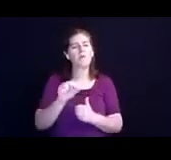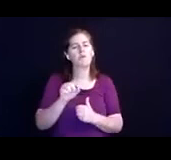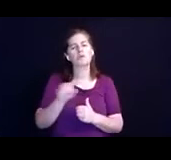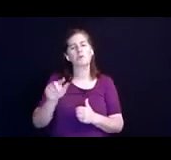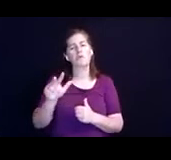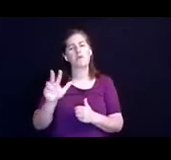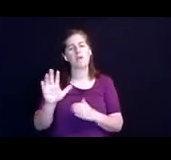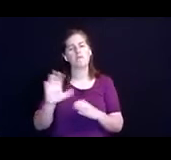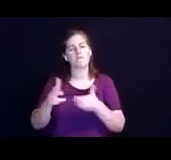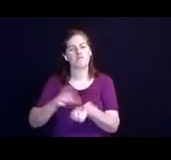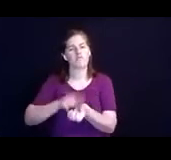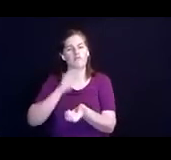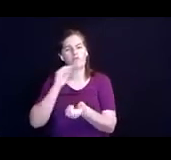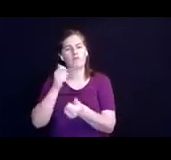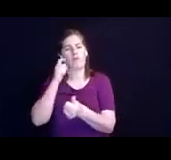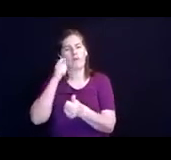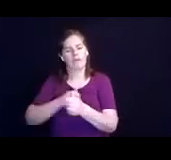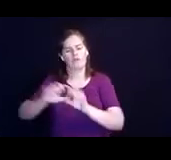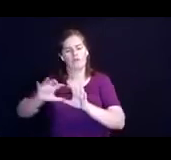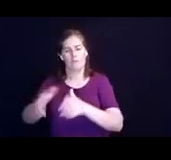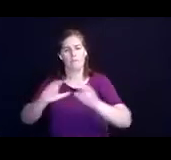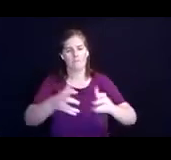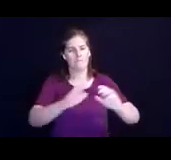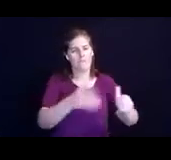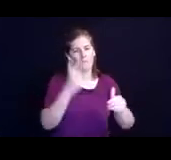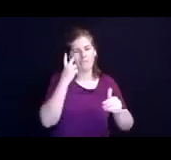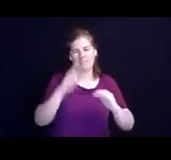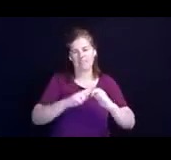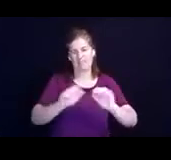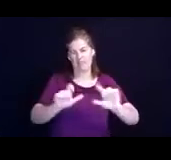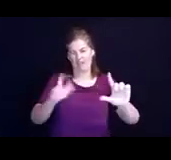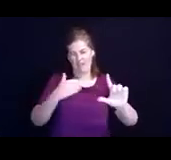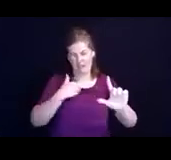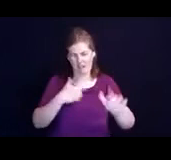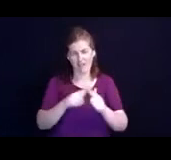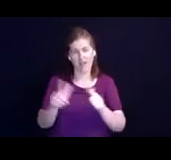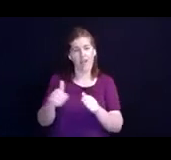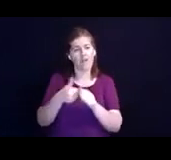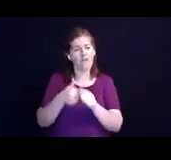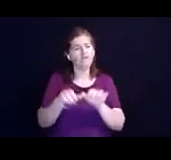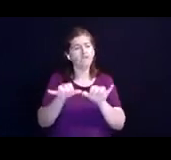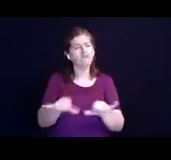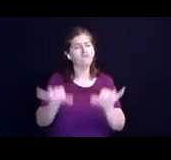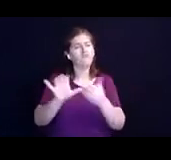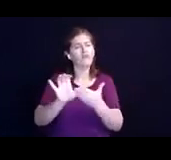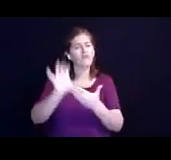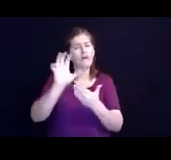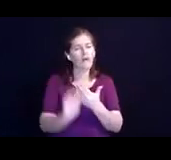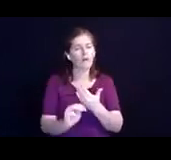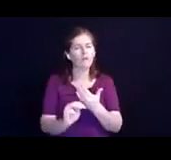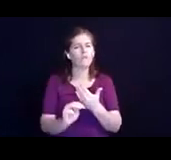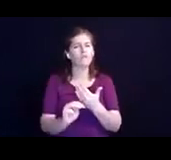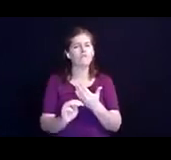35 nursing homes per cohort. You can see that there on the slide. And they'll follow a sort of standardized curriculum that